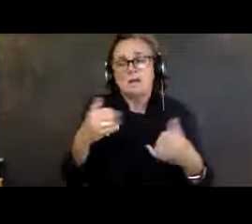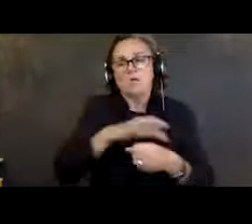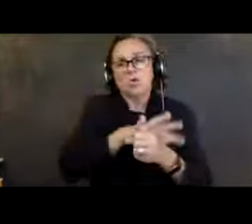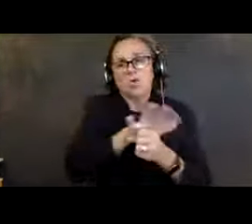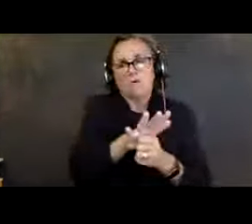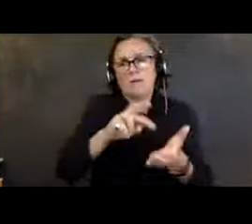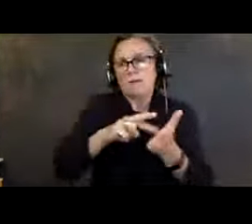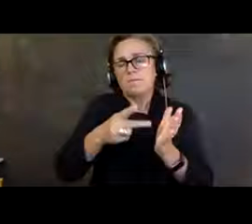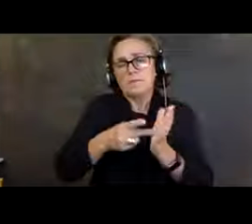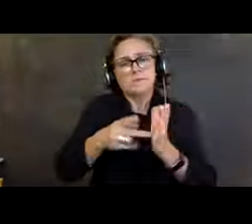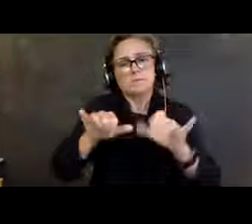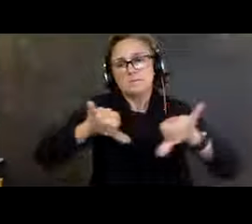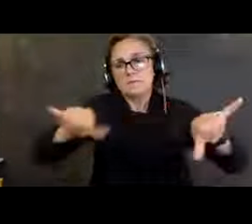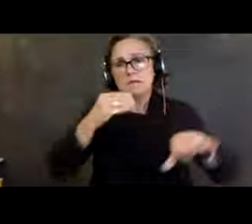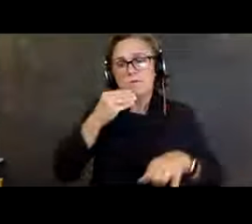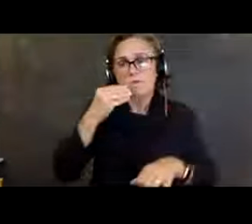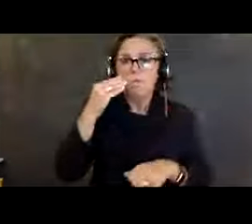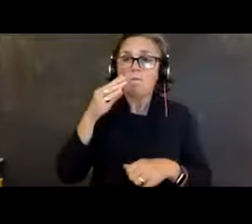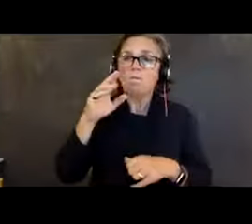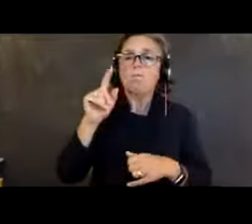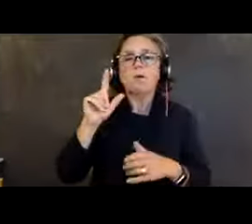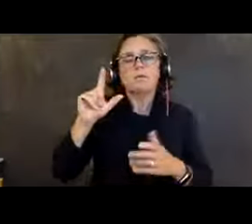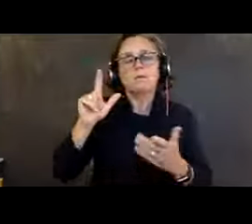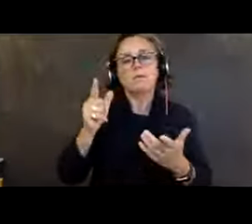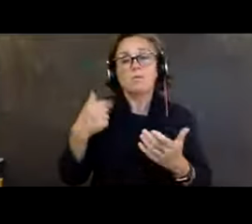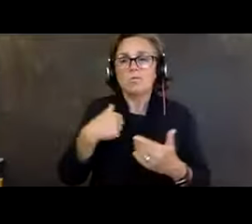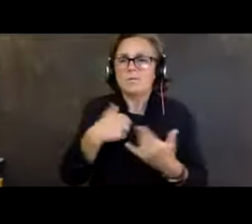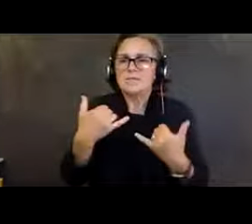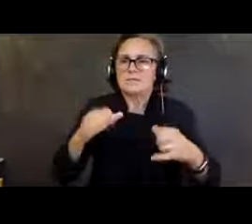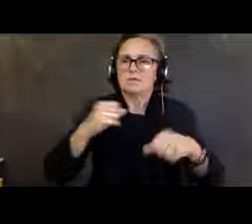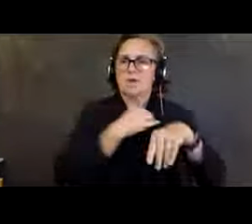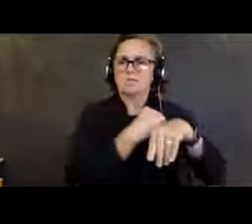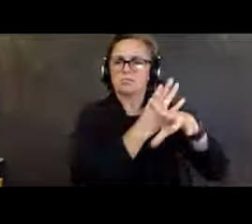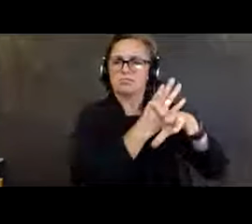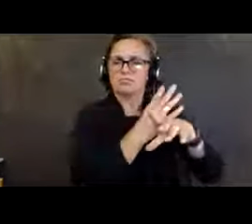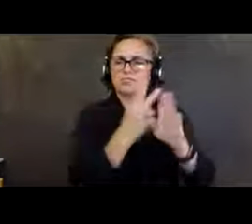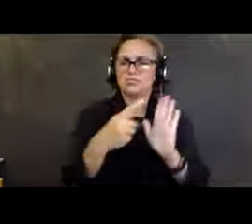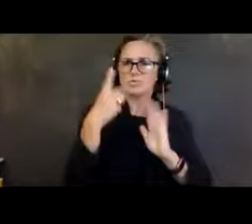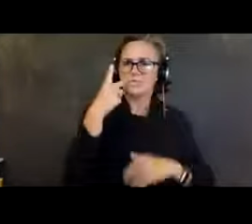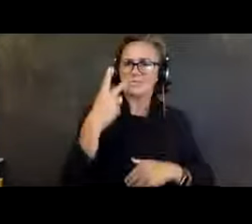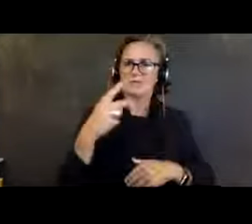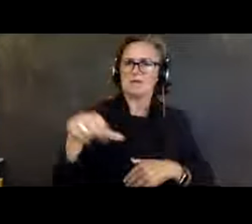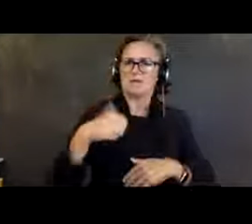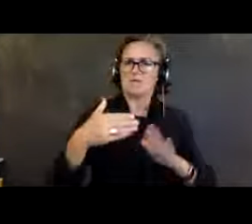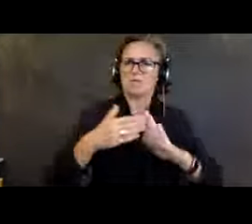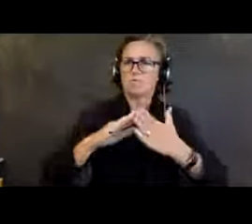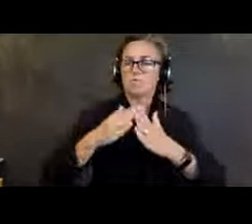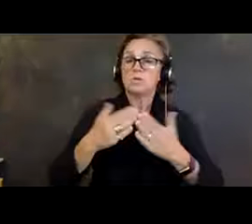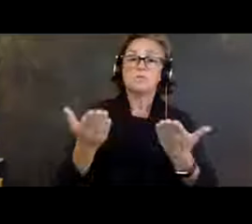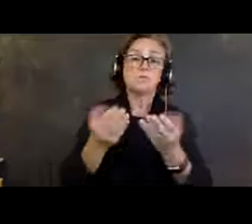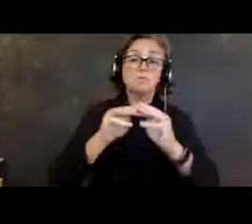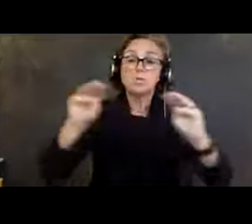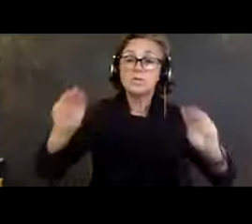travel virtually so that we can expose our children to other communities. So this could be done through museums,